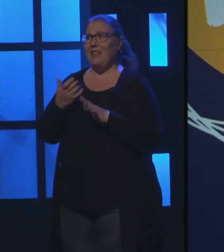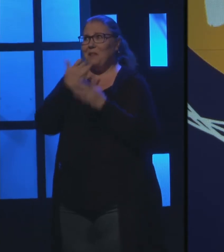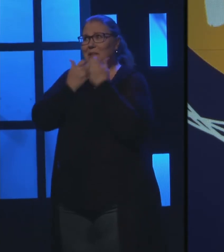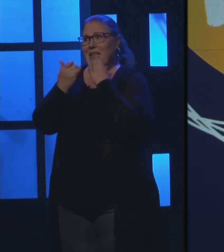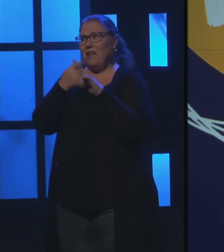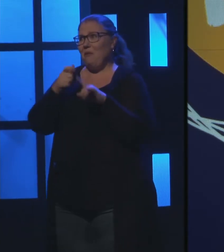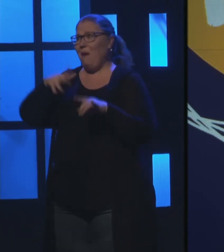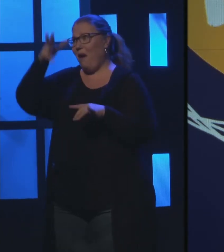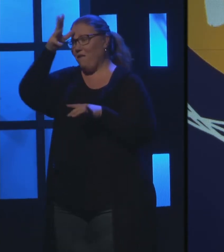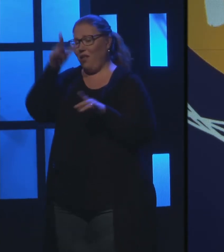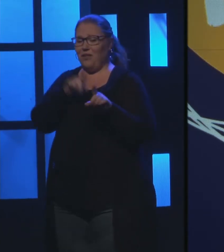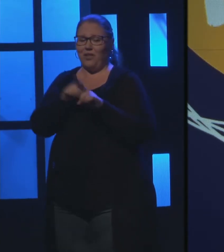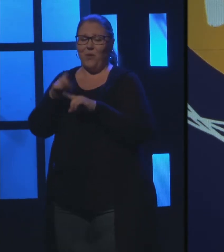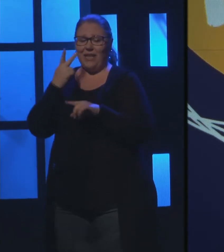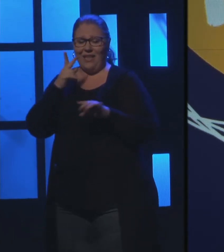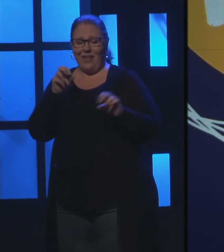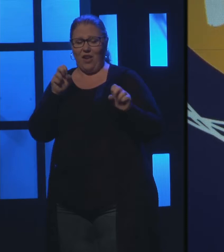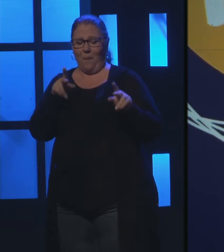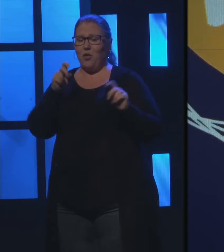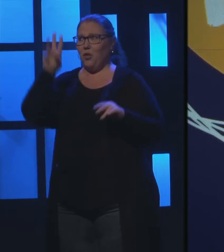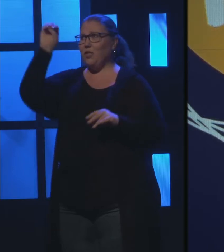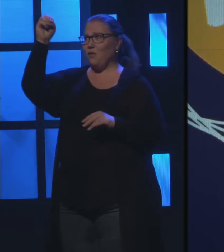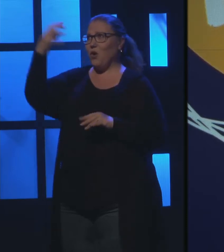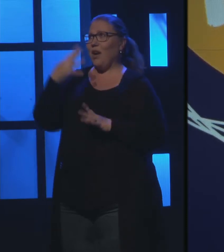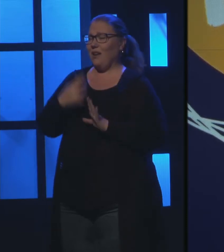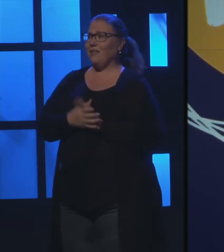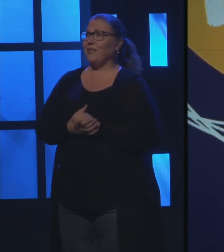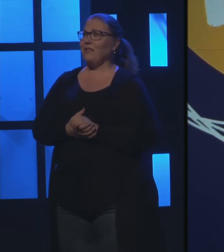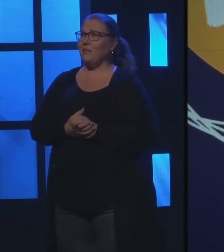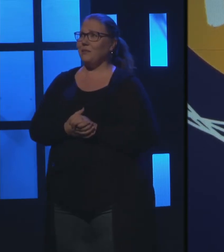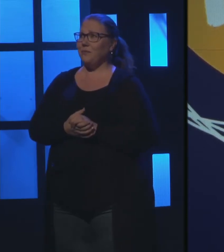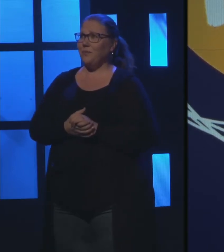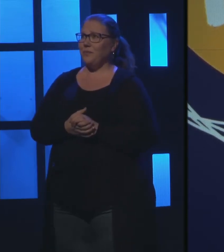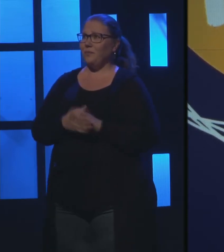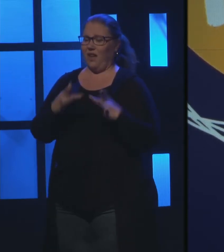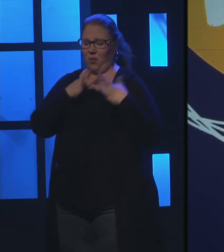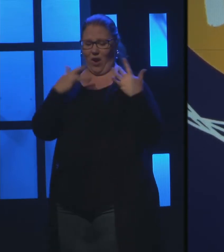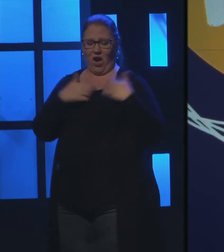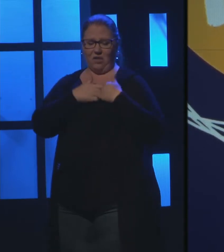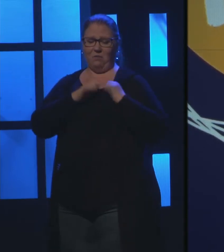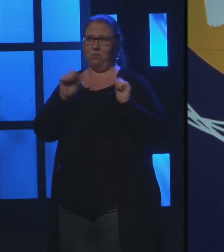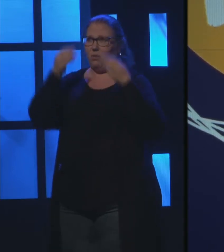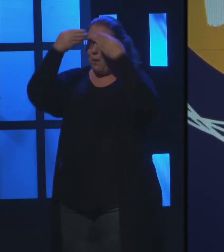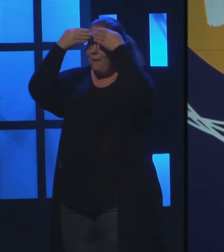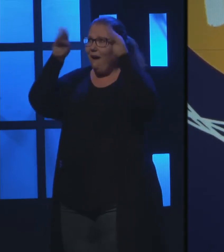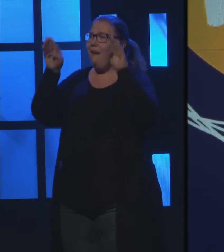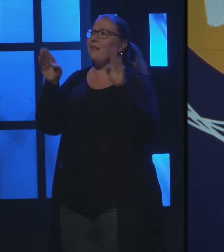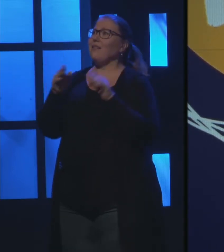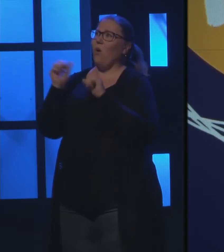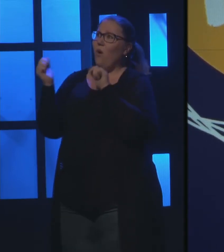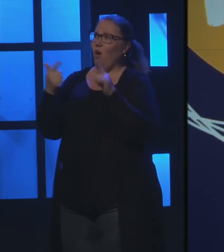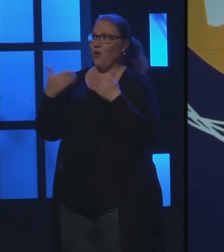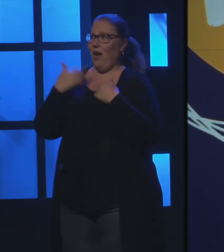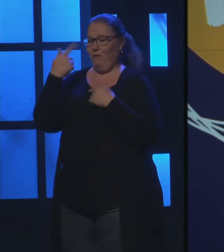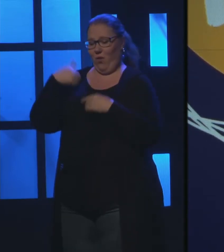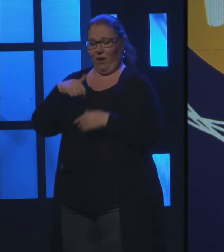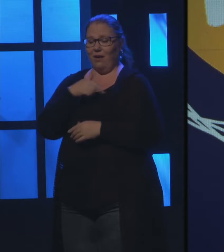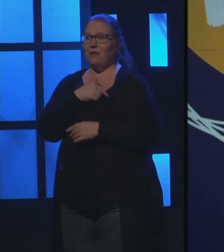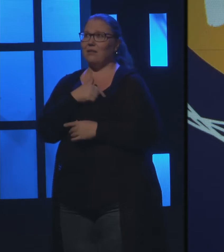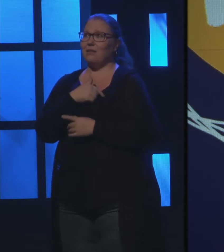can see those as opportunities of grace. So open our hearts and open our minds today, Lord, for all that you have for